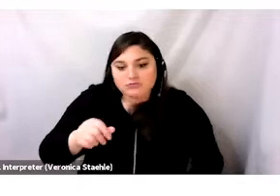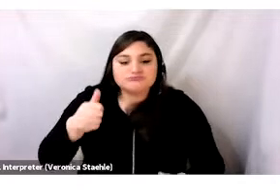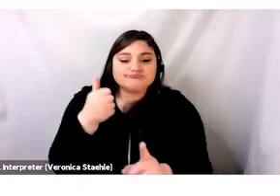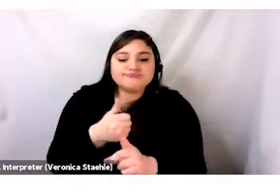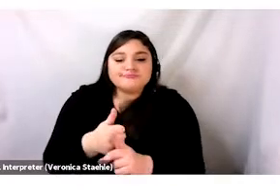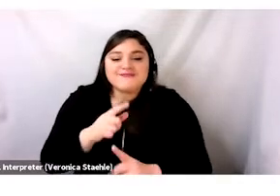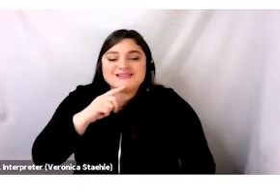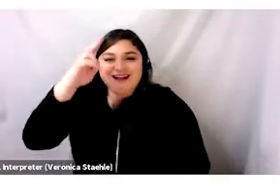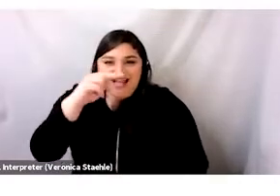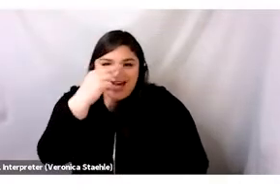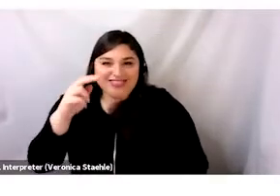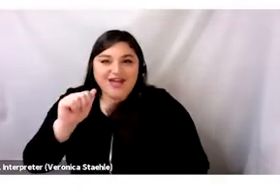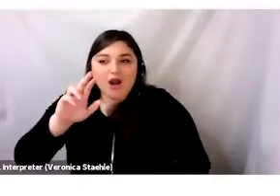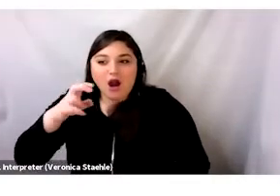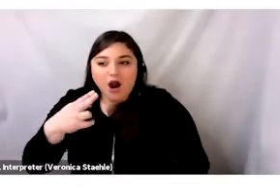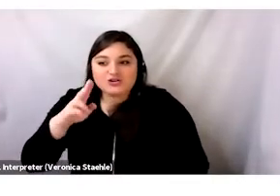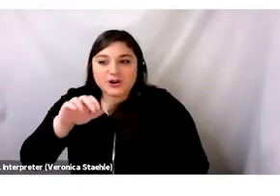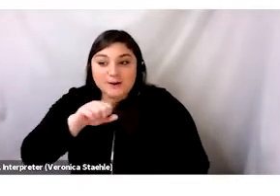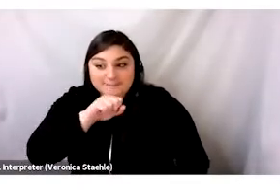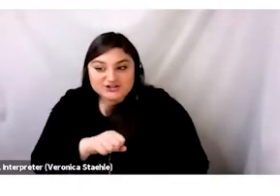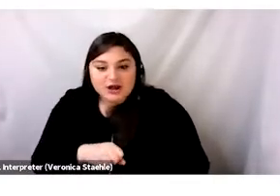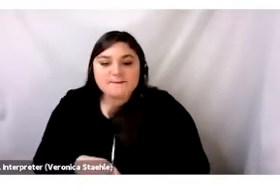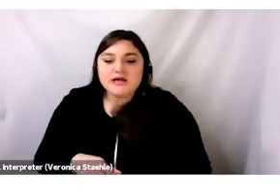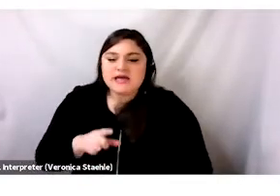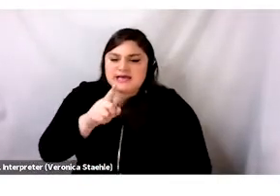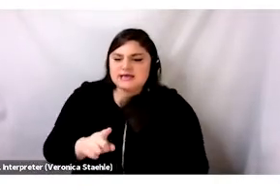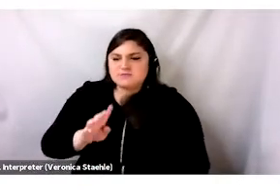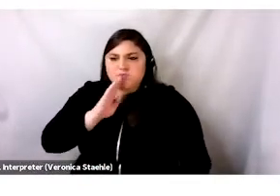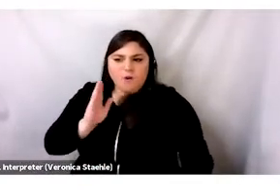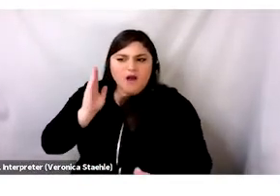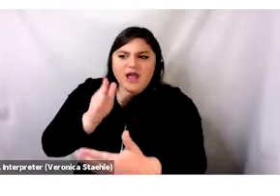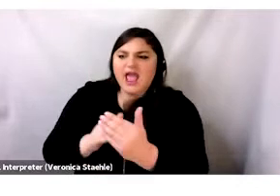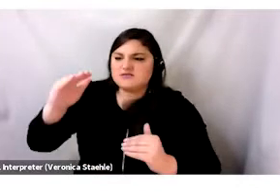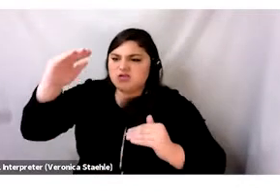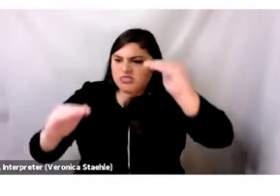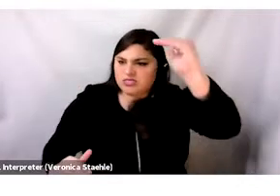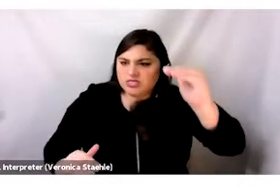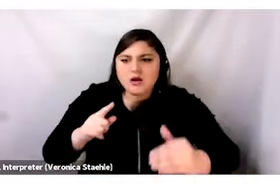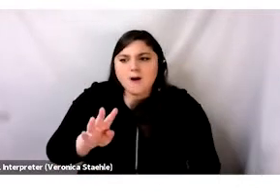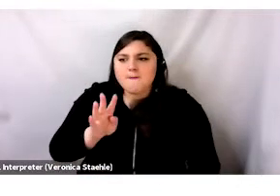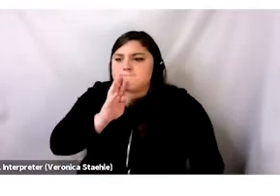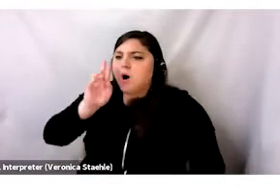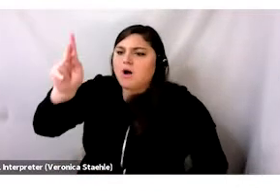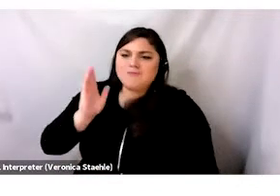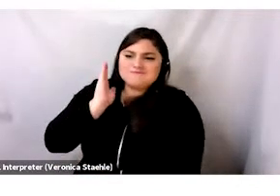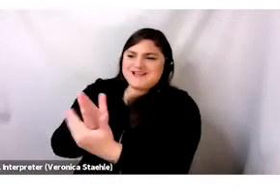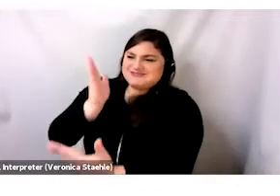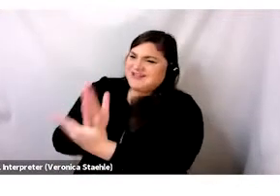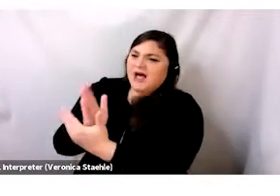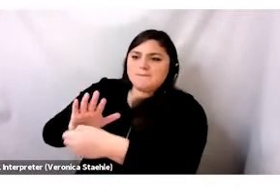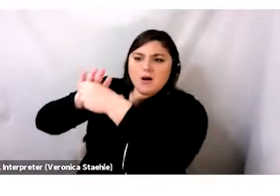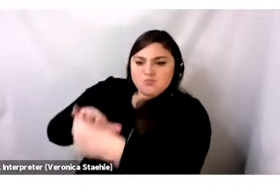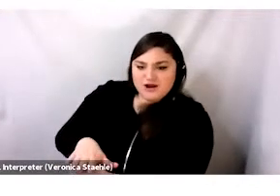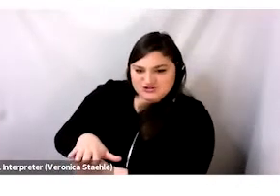liberation theologist who condemned injustice and spoke out against political repression amid the intensifying war